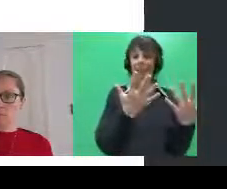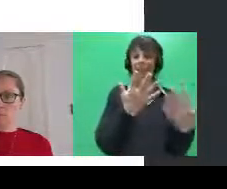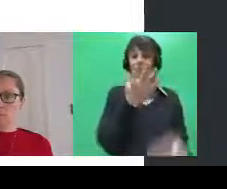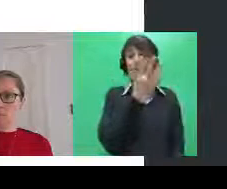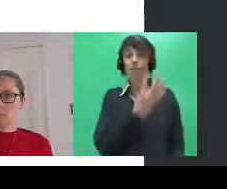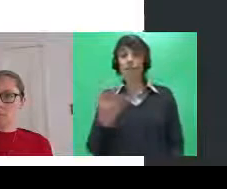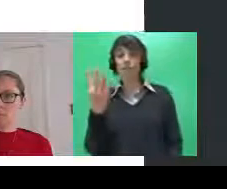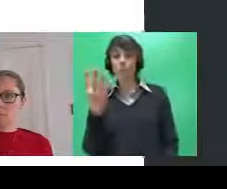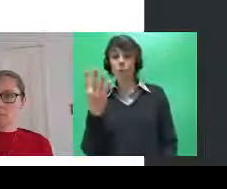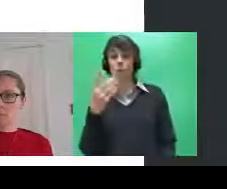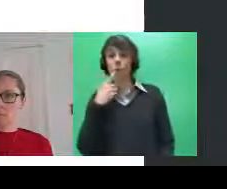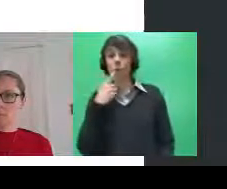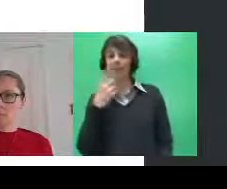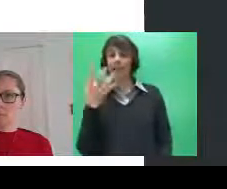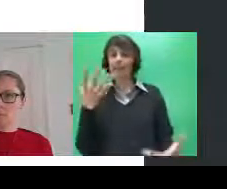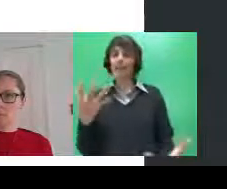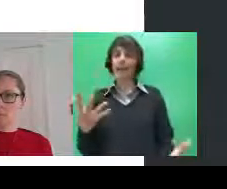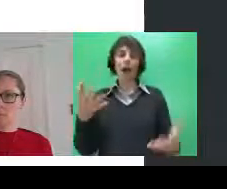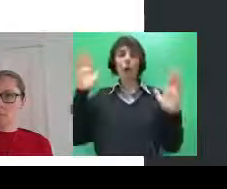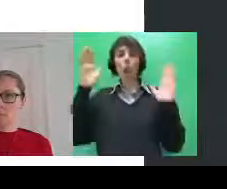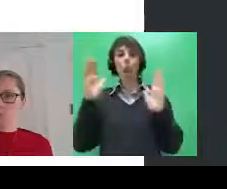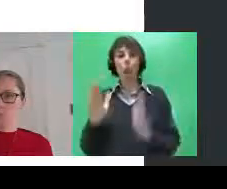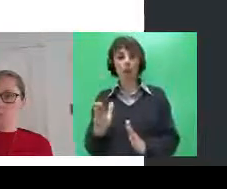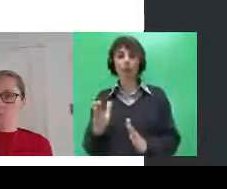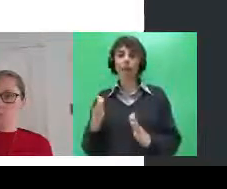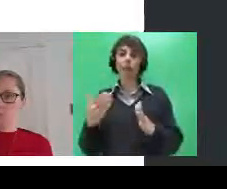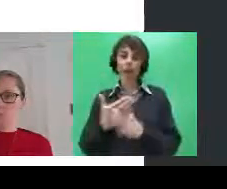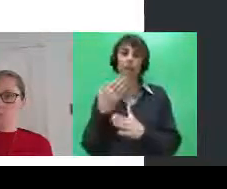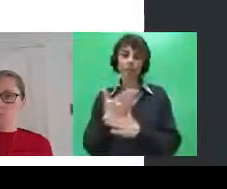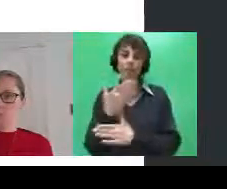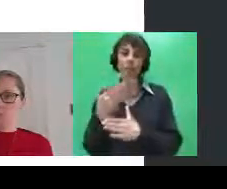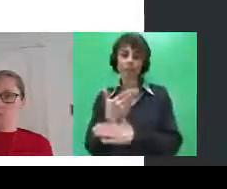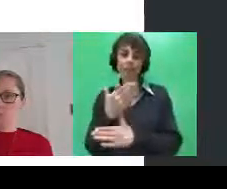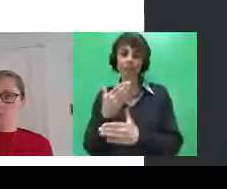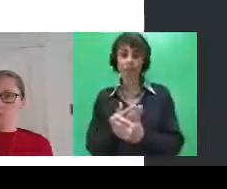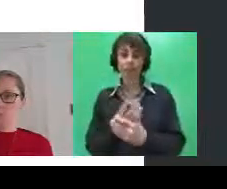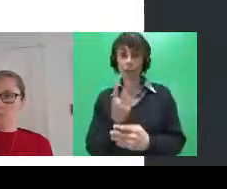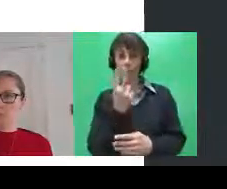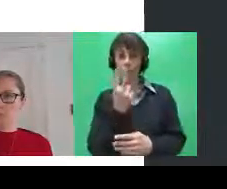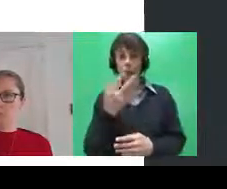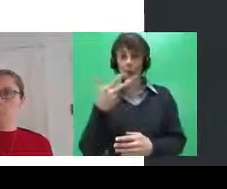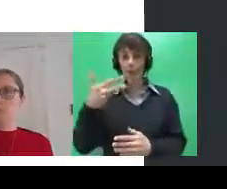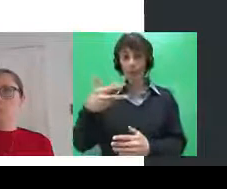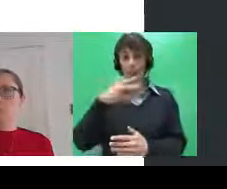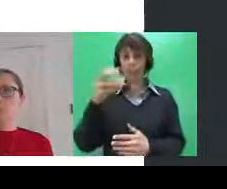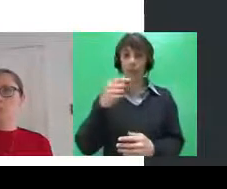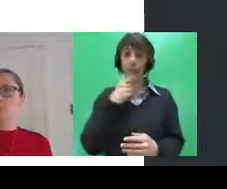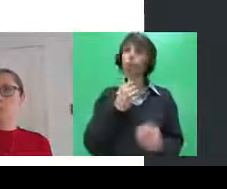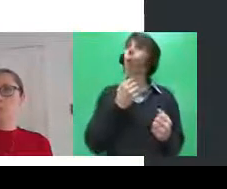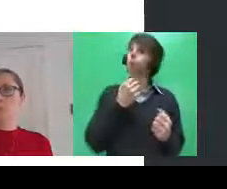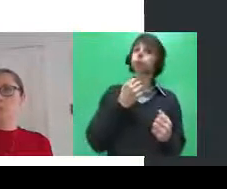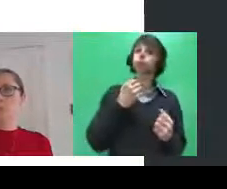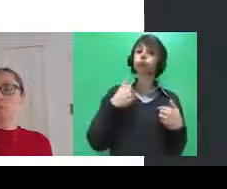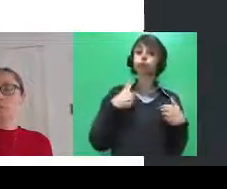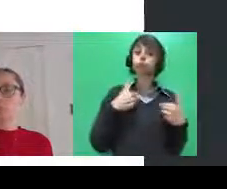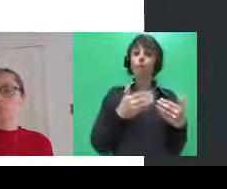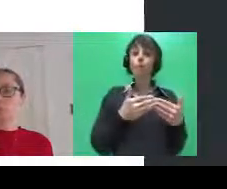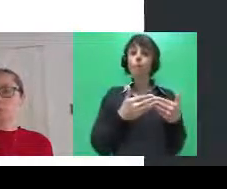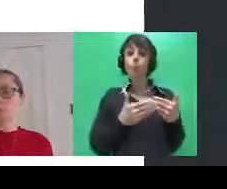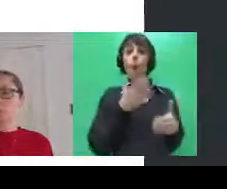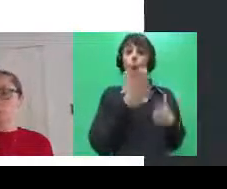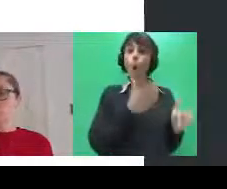activity since the outbreak. So whilst we can see on the left-hand side there, 28% say they're doing more and perhaps finding different ways to be